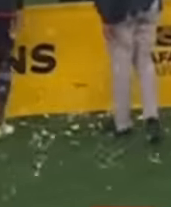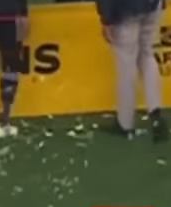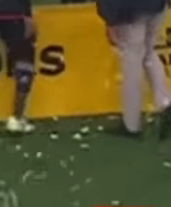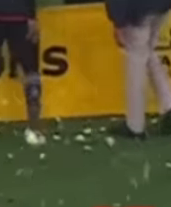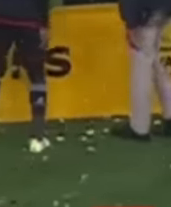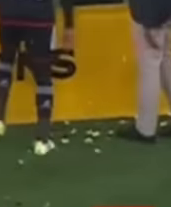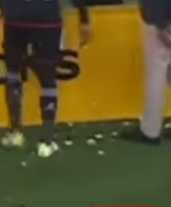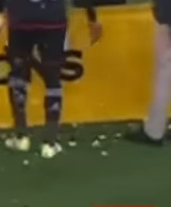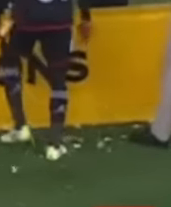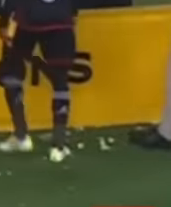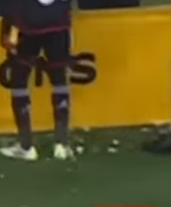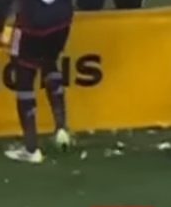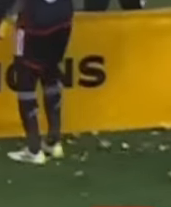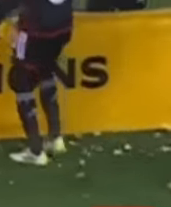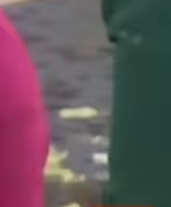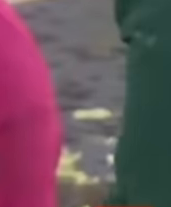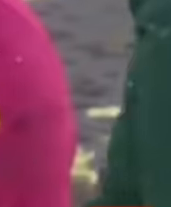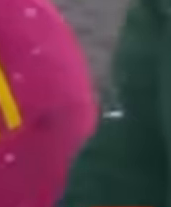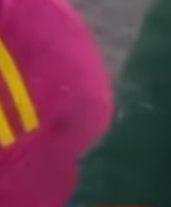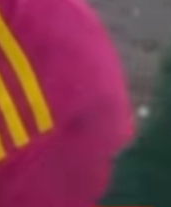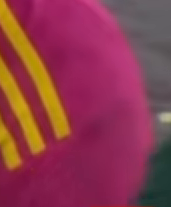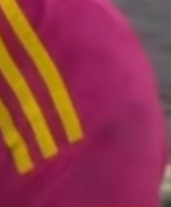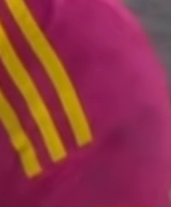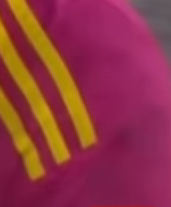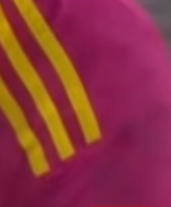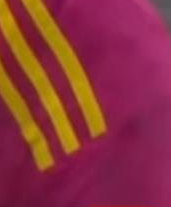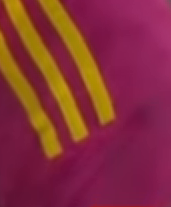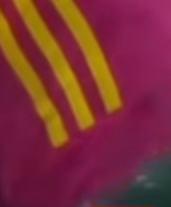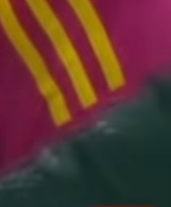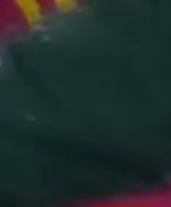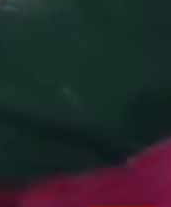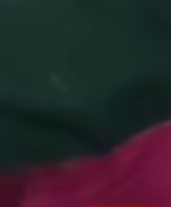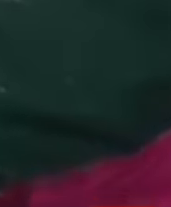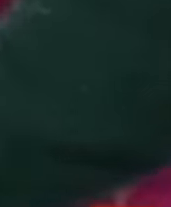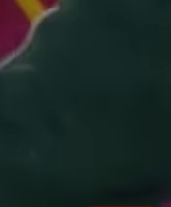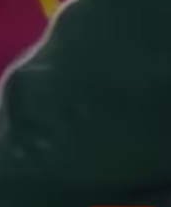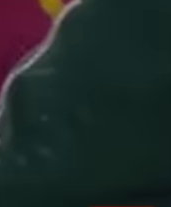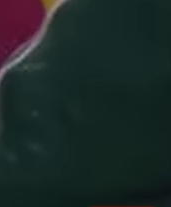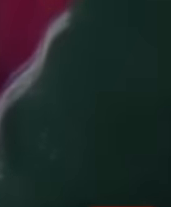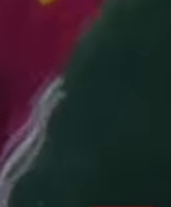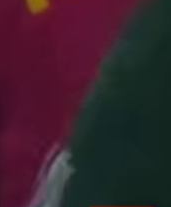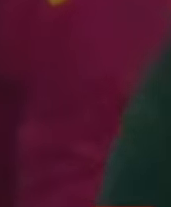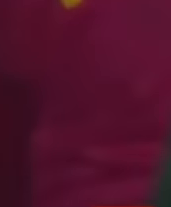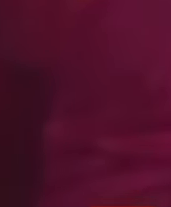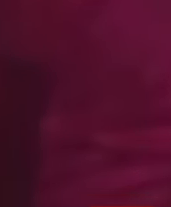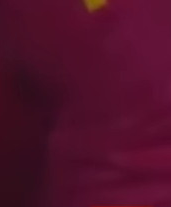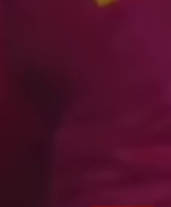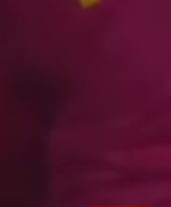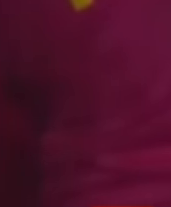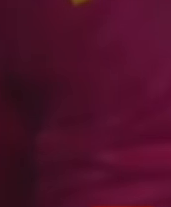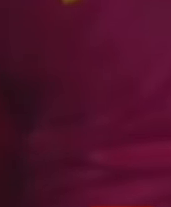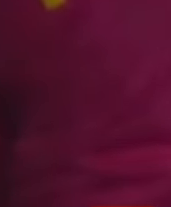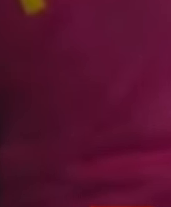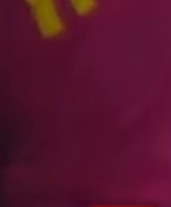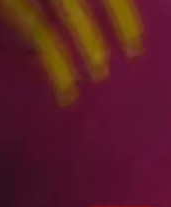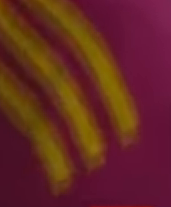of the day ke mona yo le wa ka kwa Bloemfontein e leng le ka wana le lela Sipho Chaine.